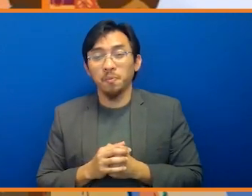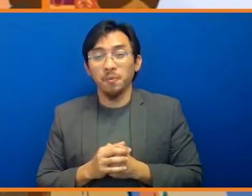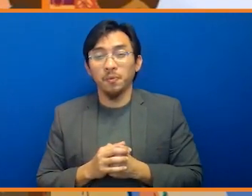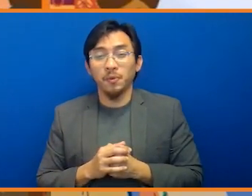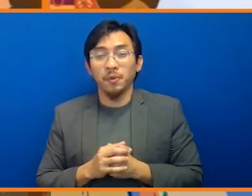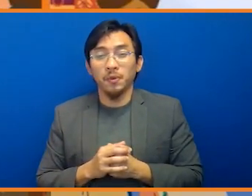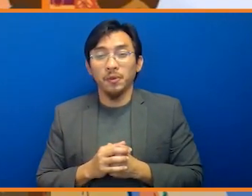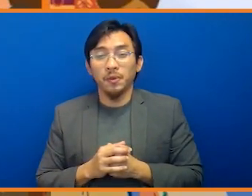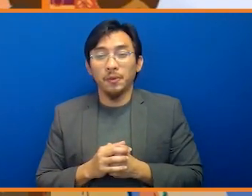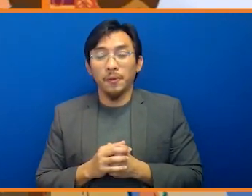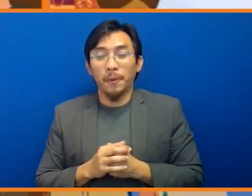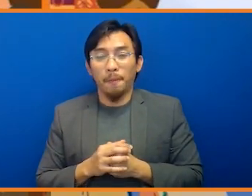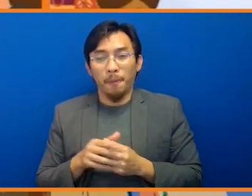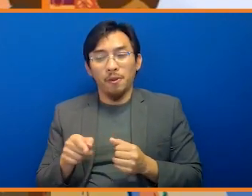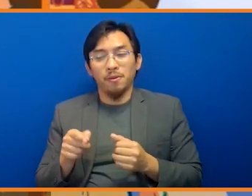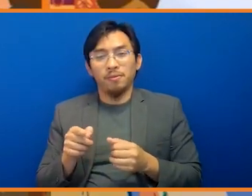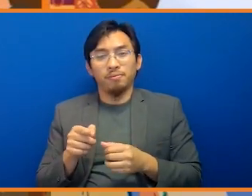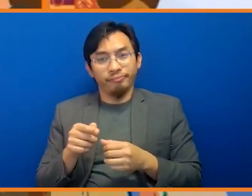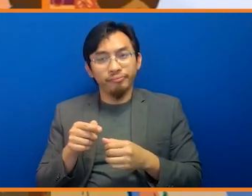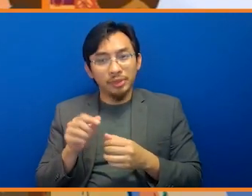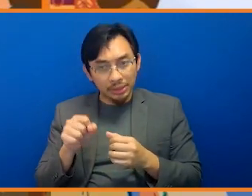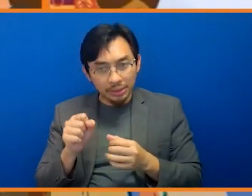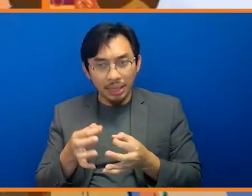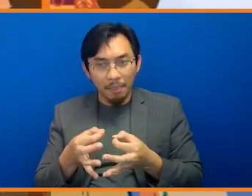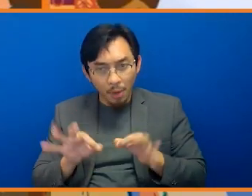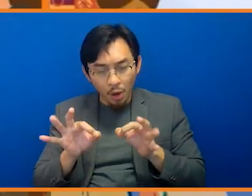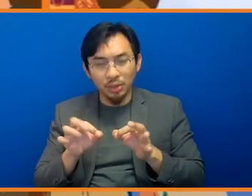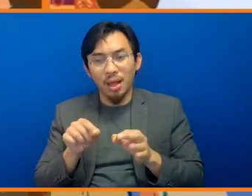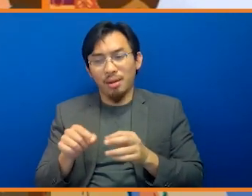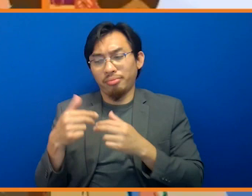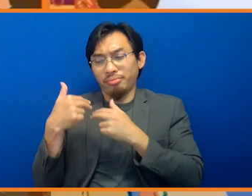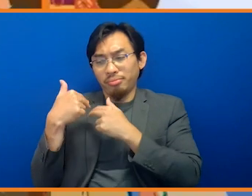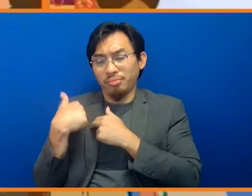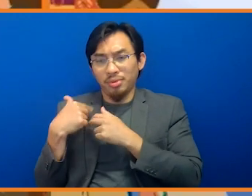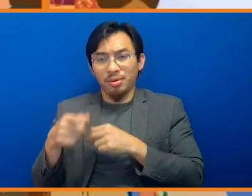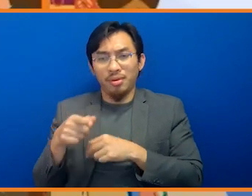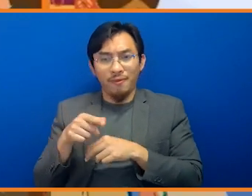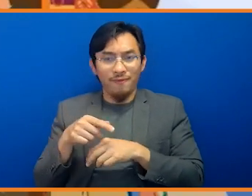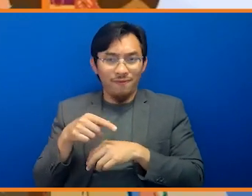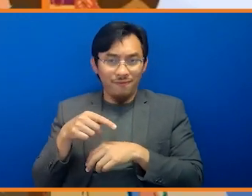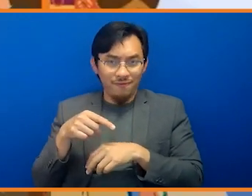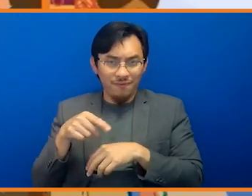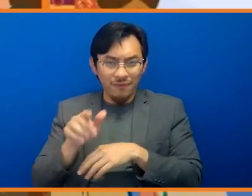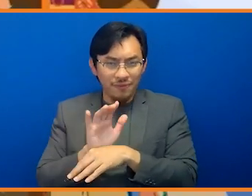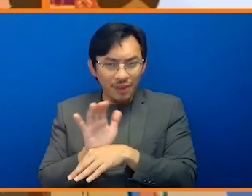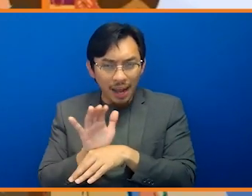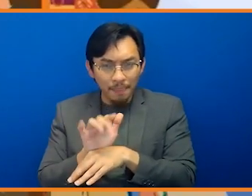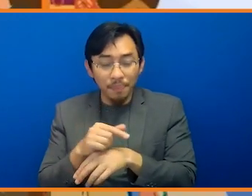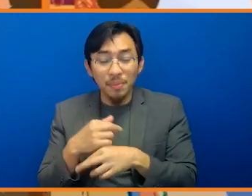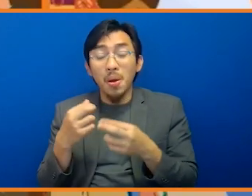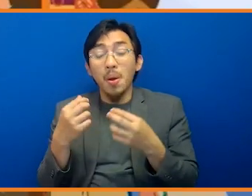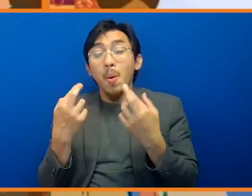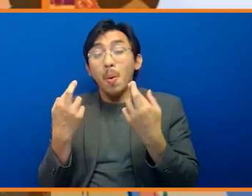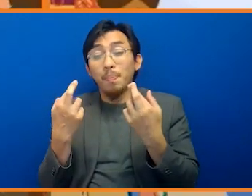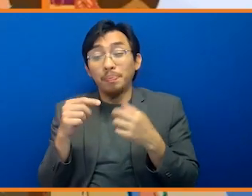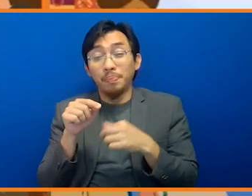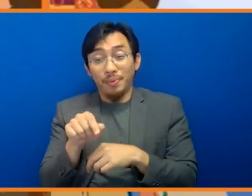will take very important role in this field. So I hope this